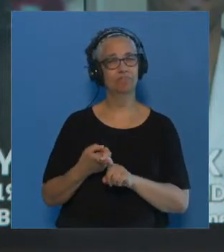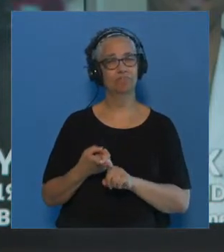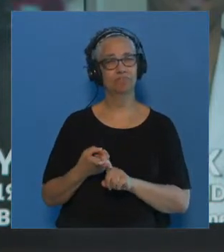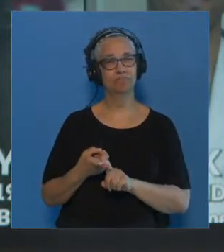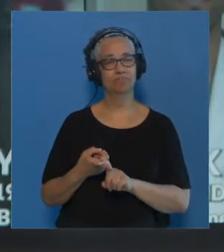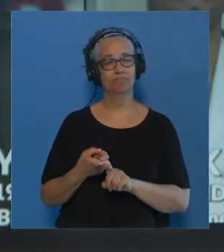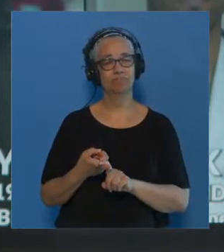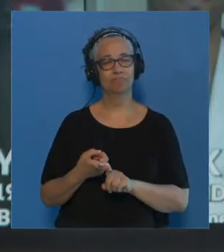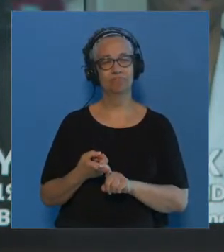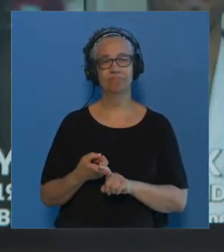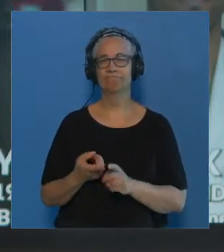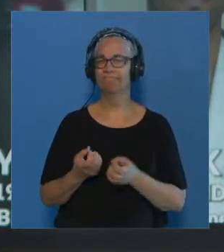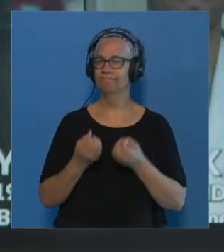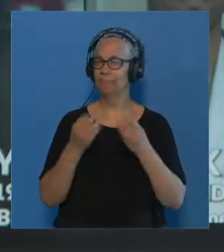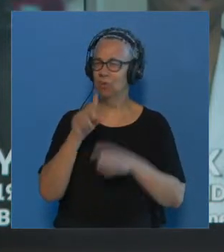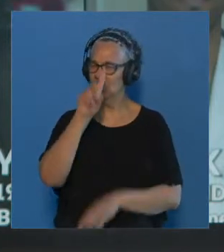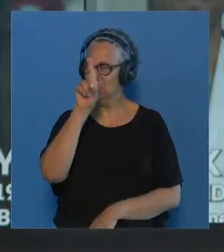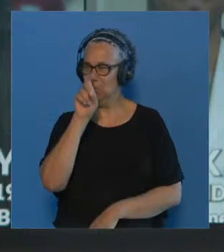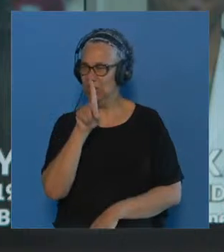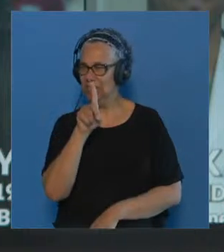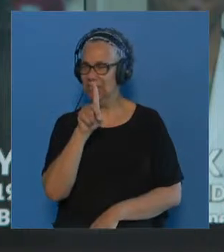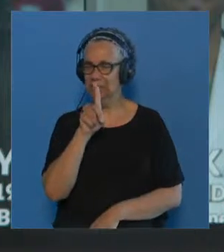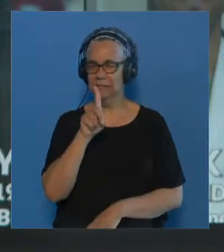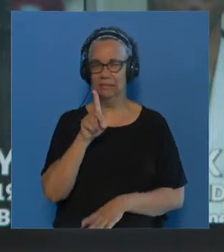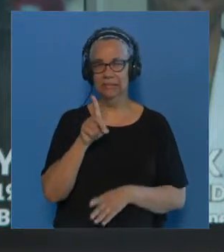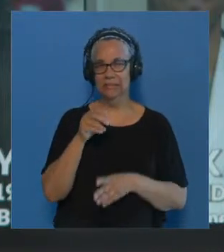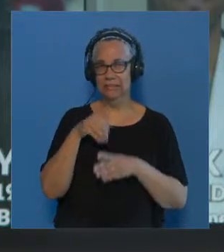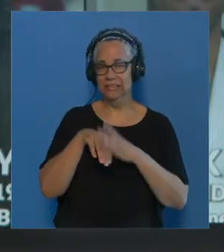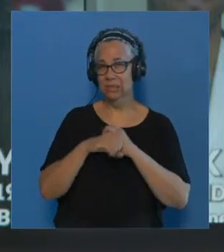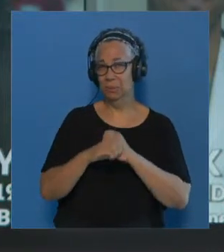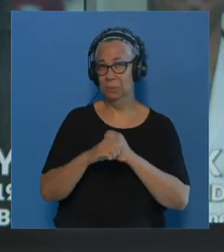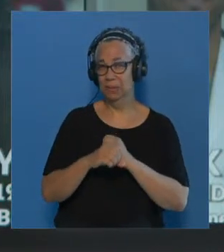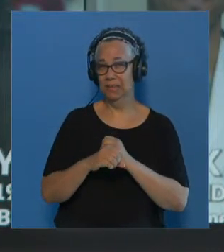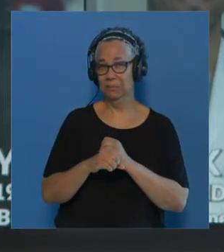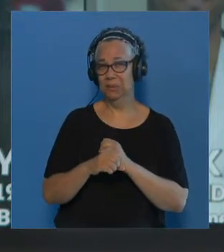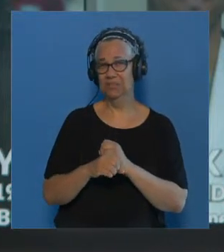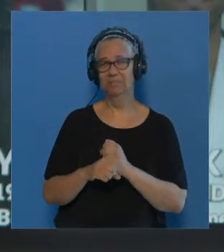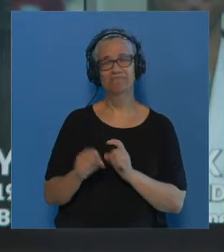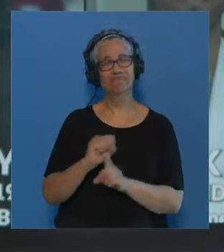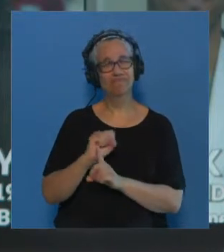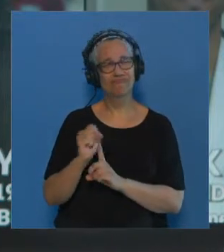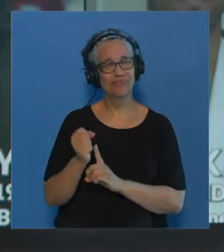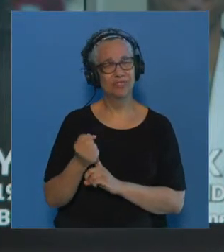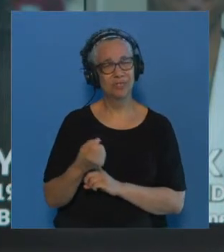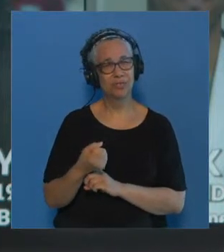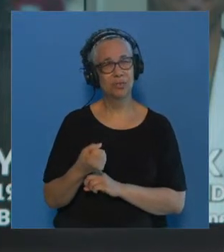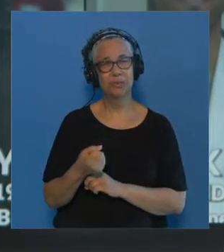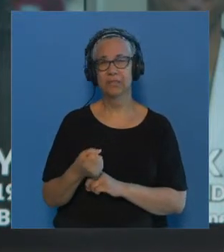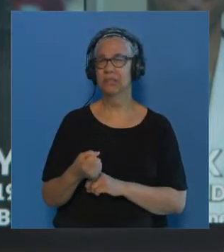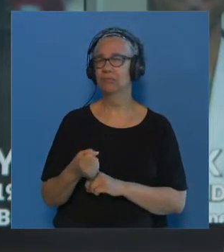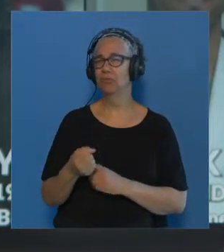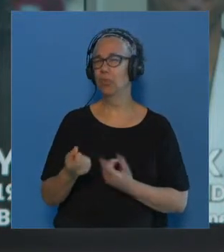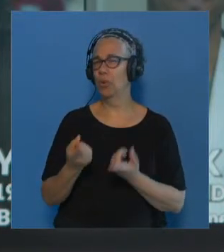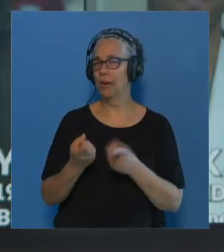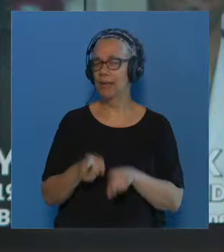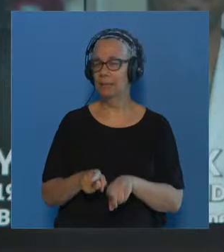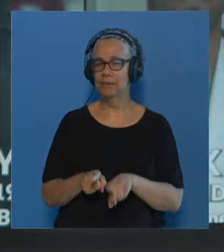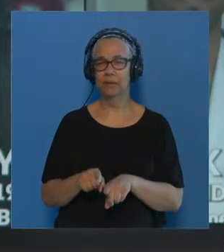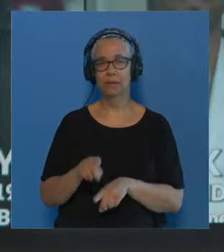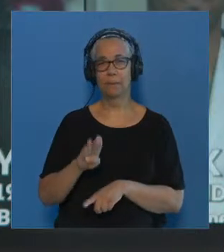There has been intense speculation and heightened media attention in the circumstances surrounding the event which took place at Blue